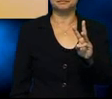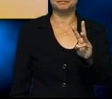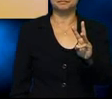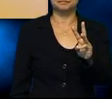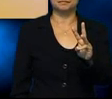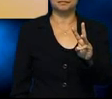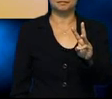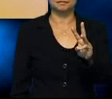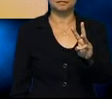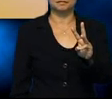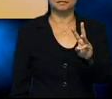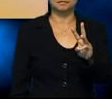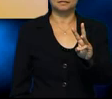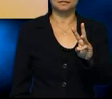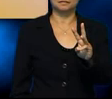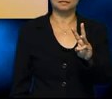6.